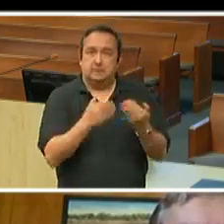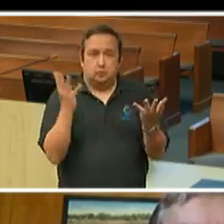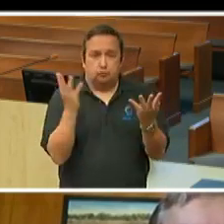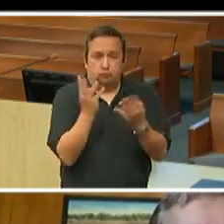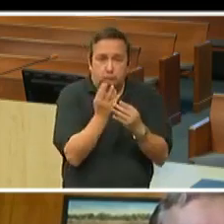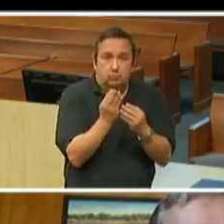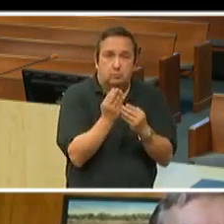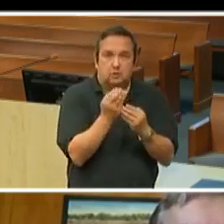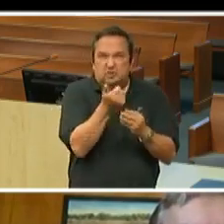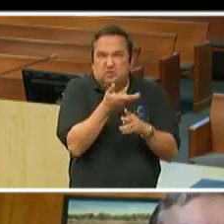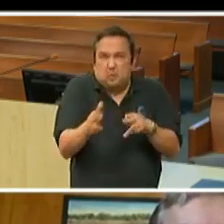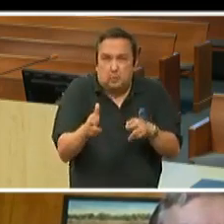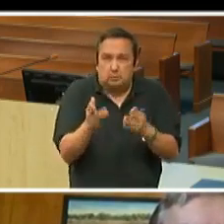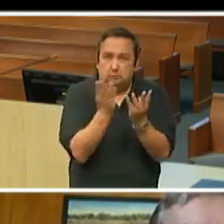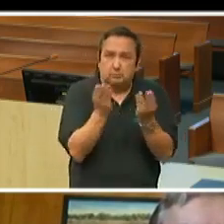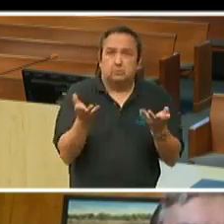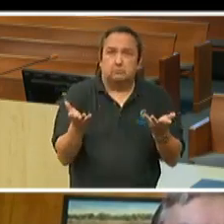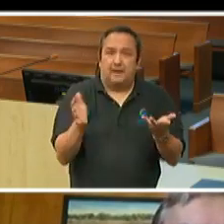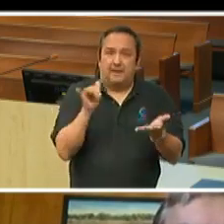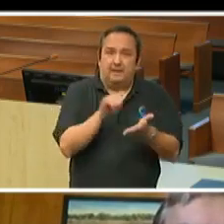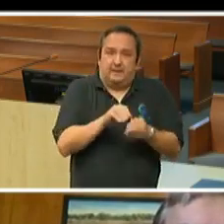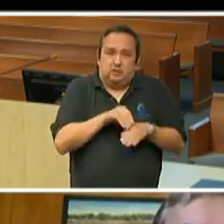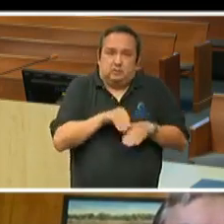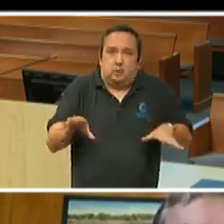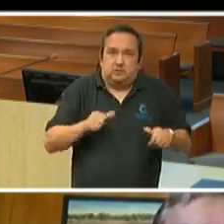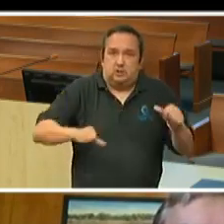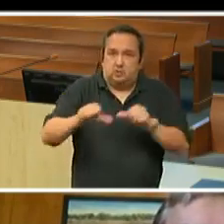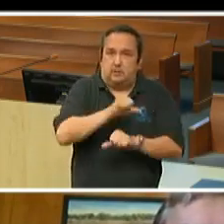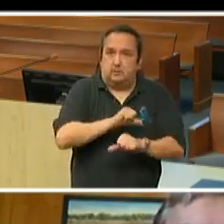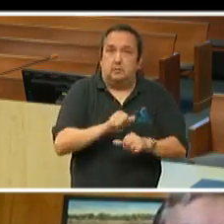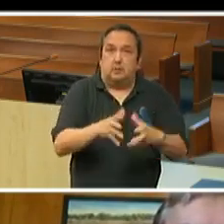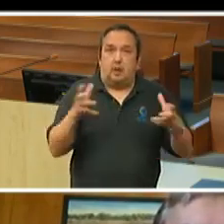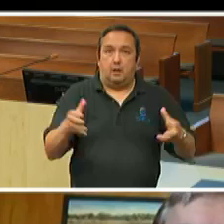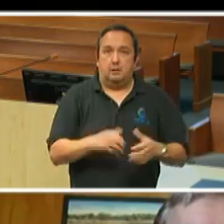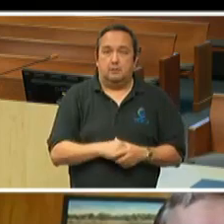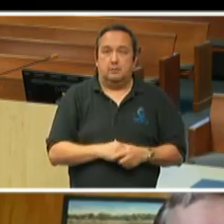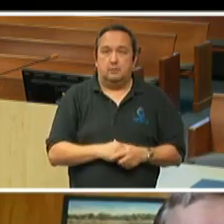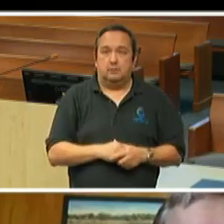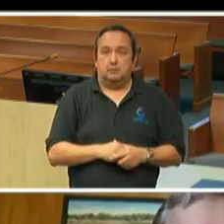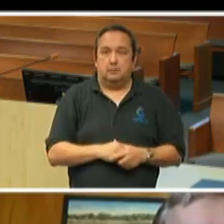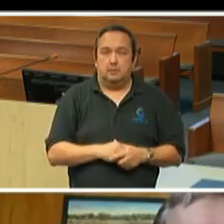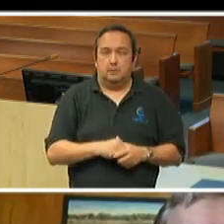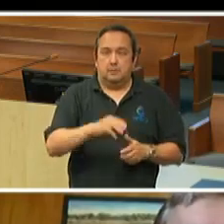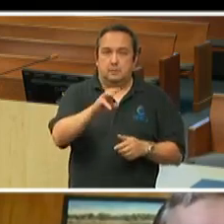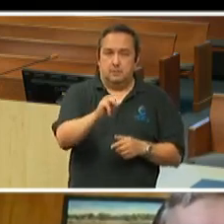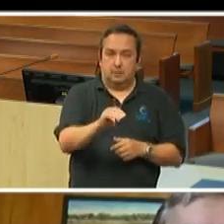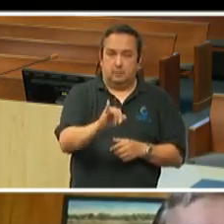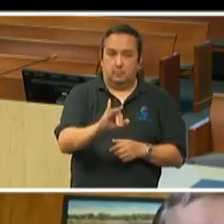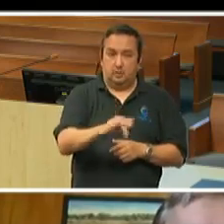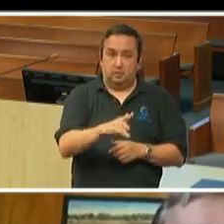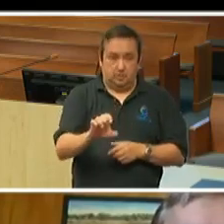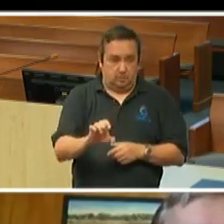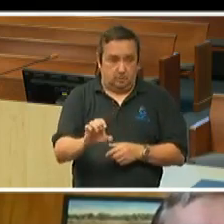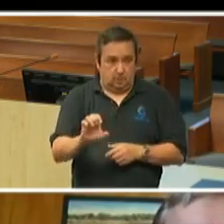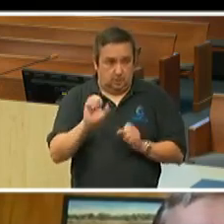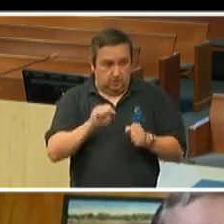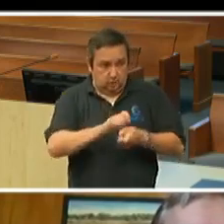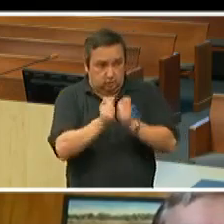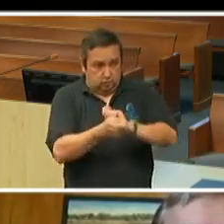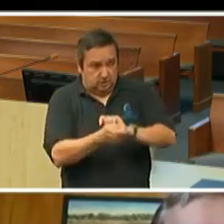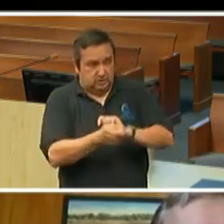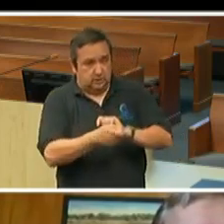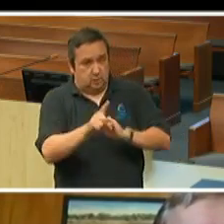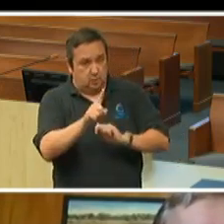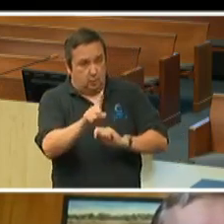if we can, because that's where exposure is greatest. So, Michelle, were you able to kind of translate 1 per 1,000 feet into